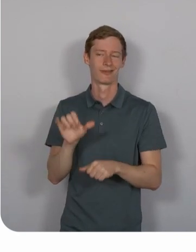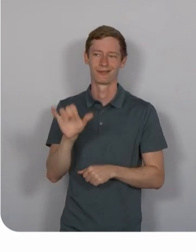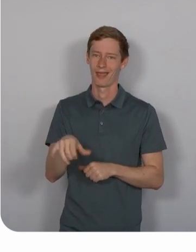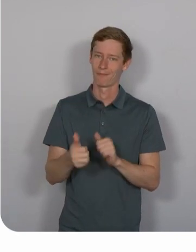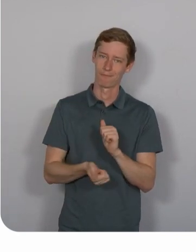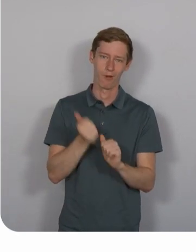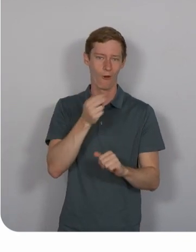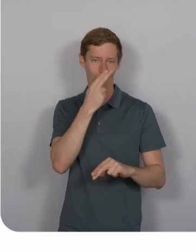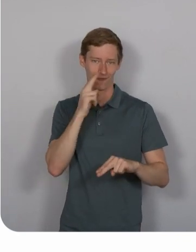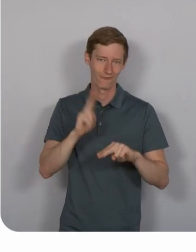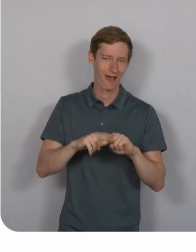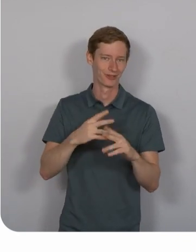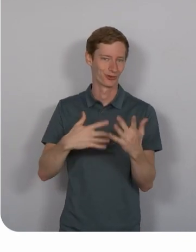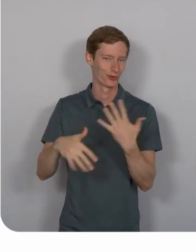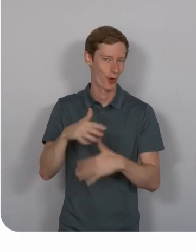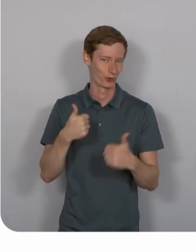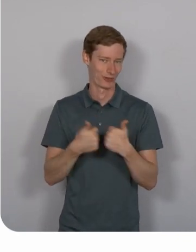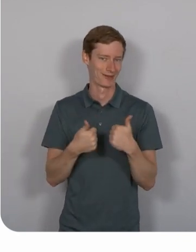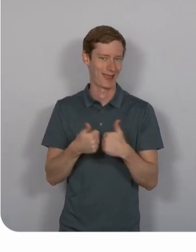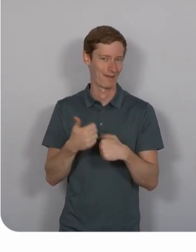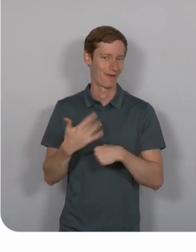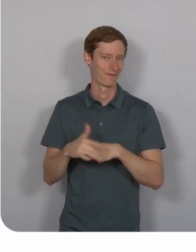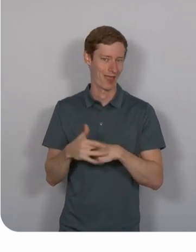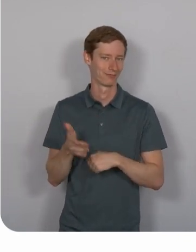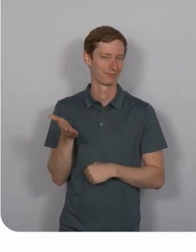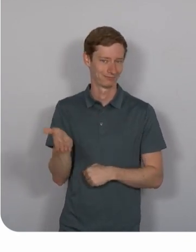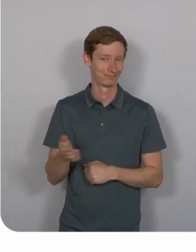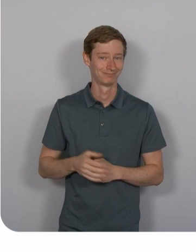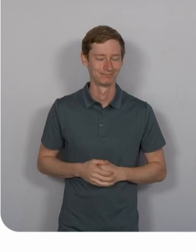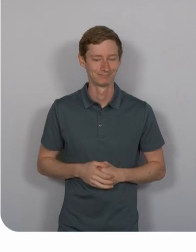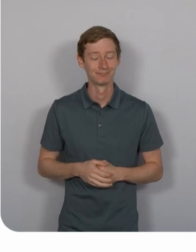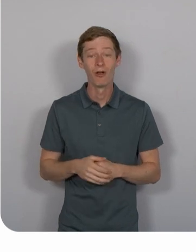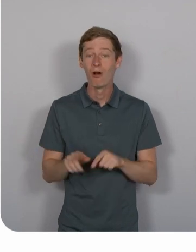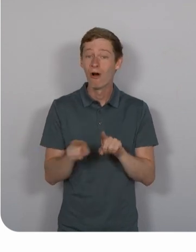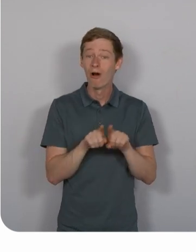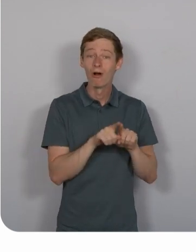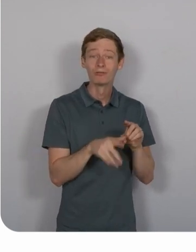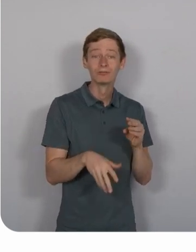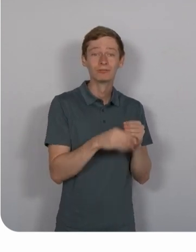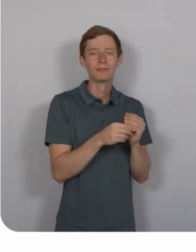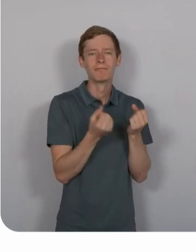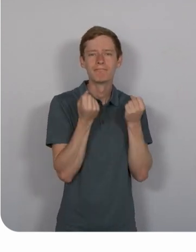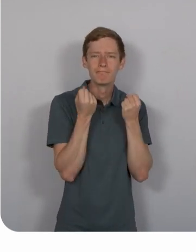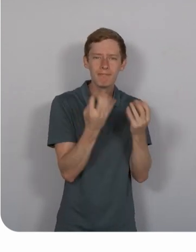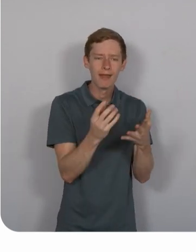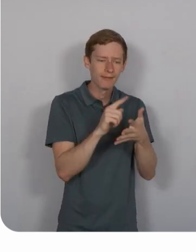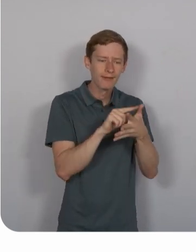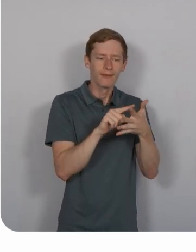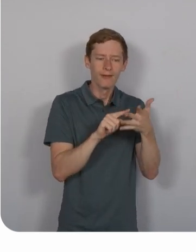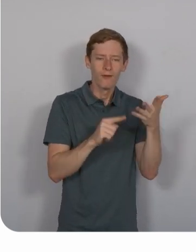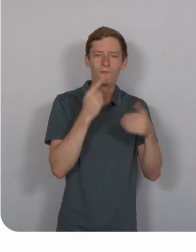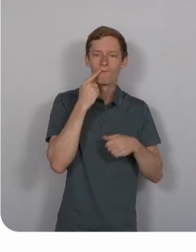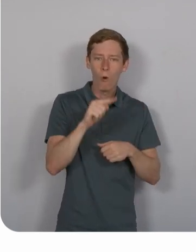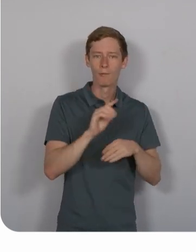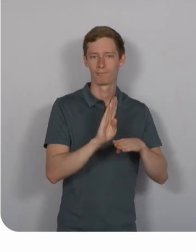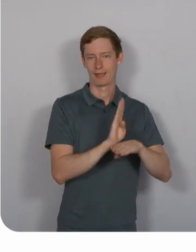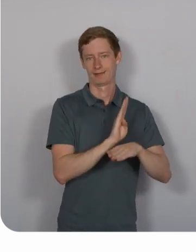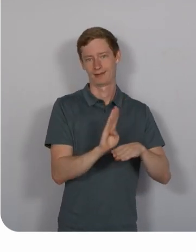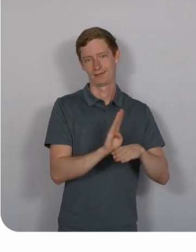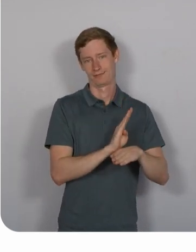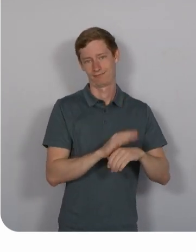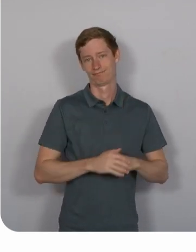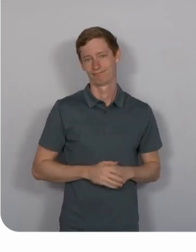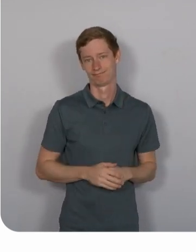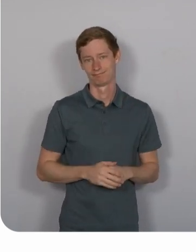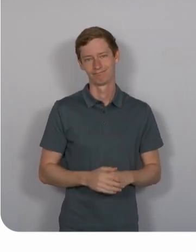social games that are out there. In addition to all this, there are also a bunch of tools for businesses that are coming too. You know, millions